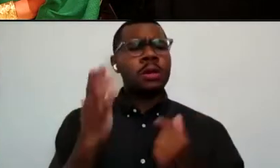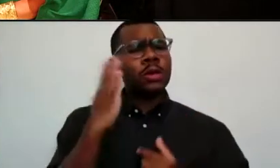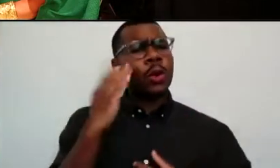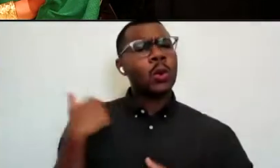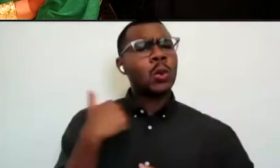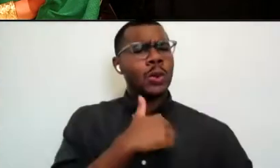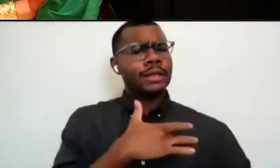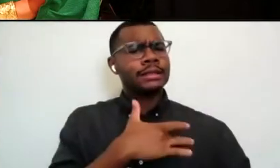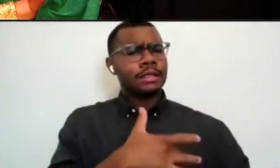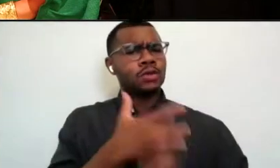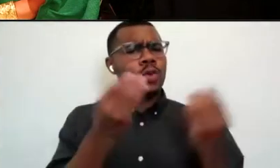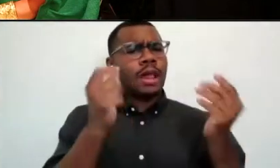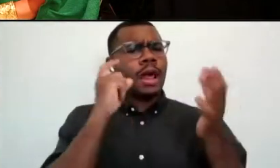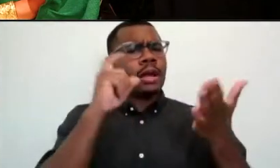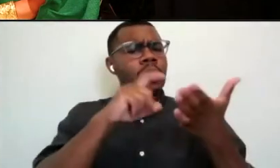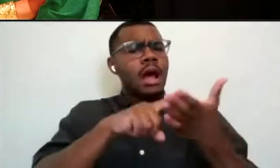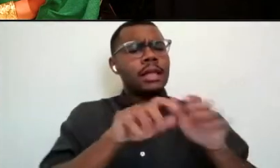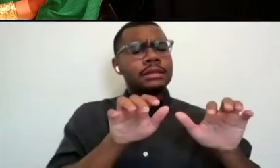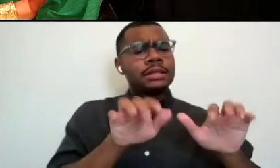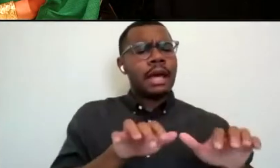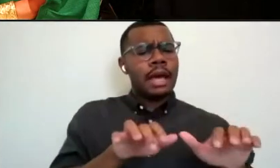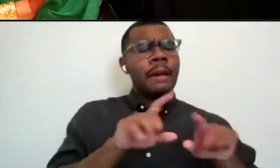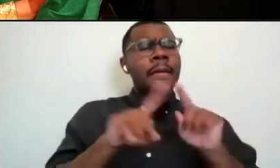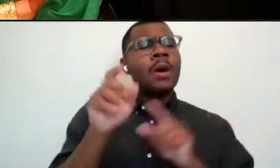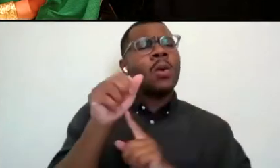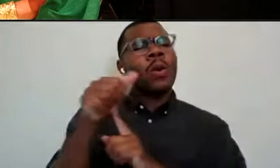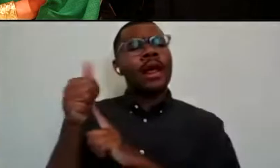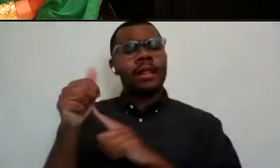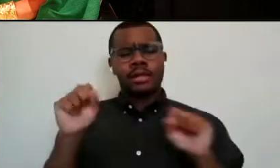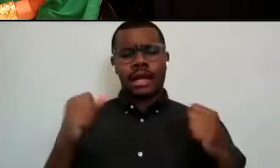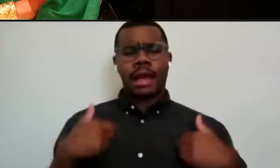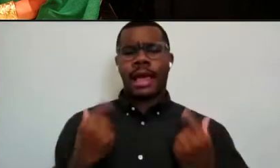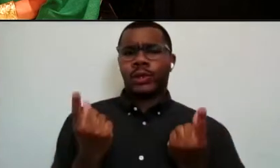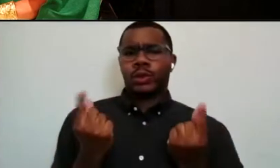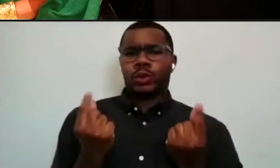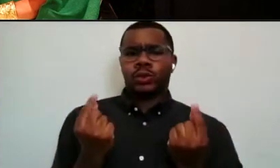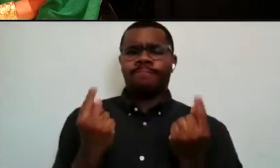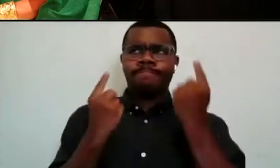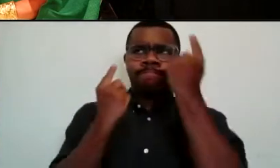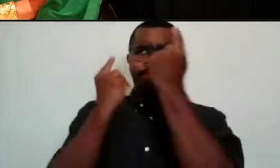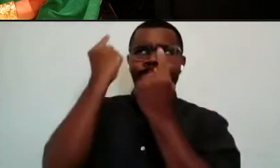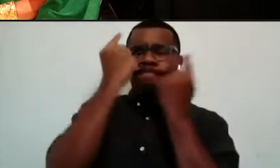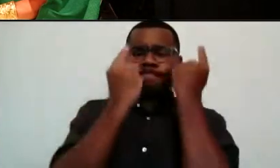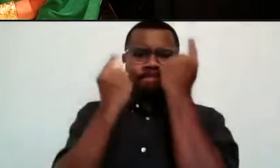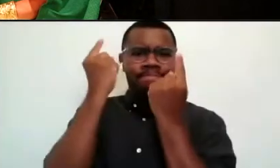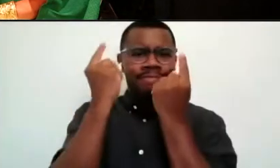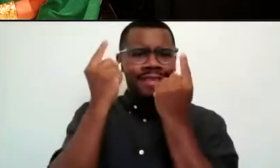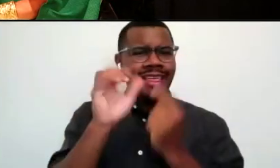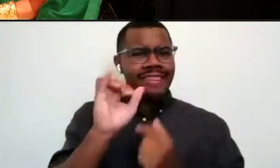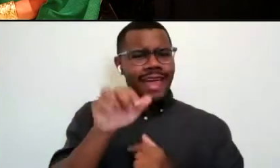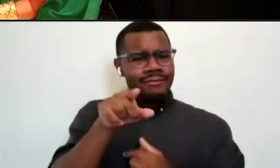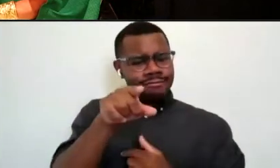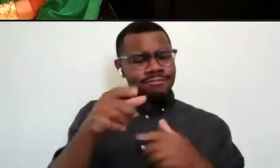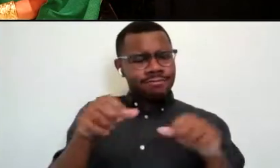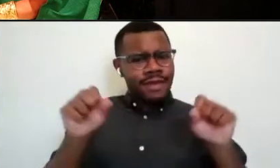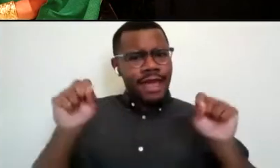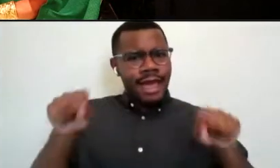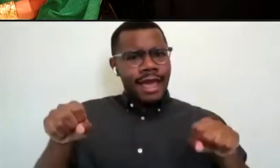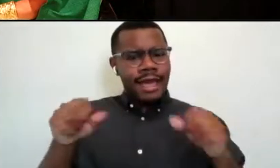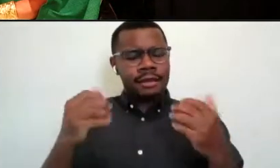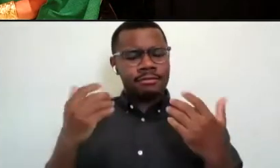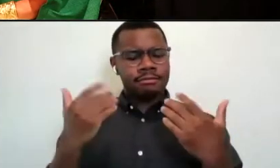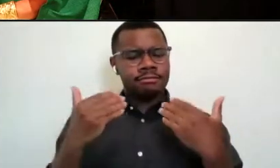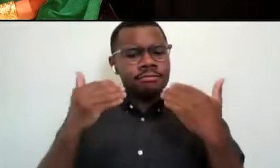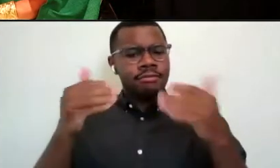from, that each of us might be able to commit to doing that would actually be an action of learning or an action